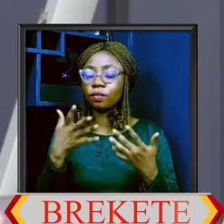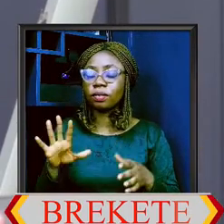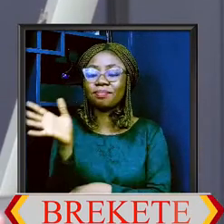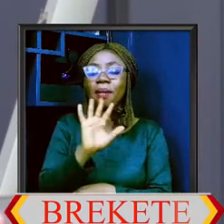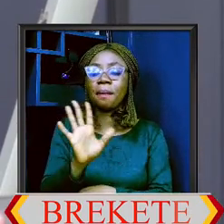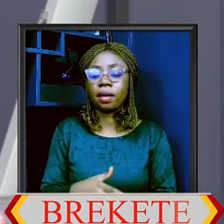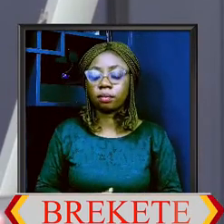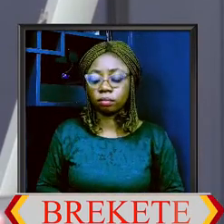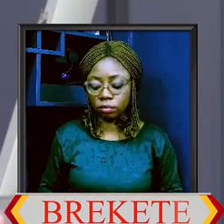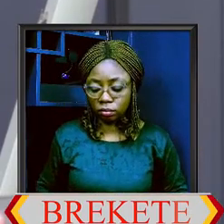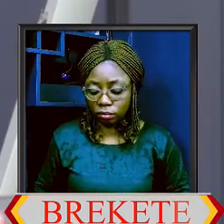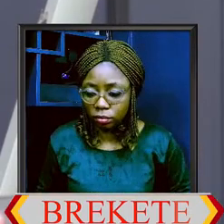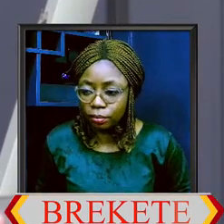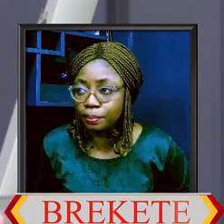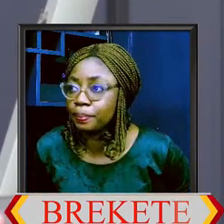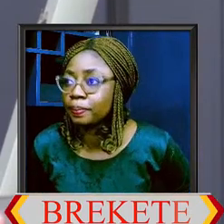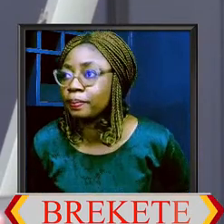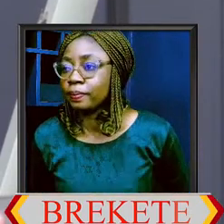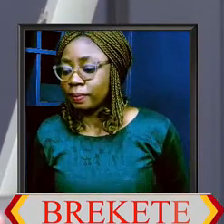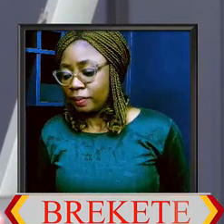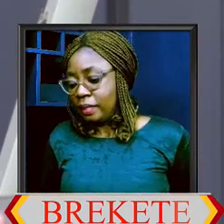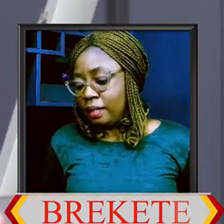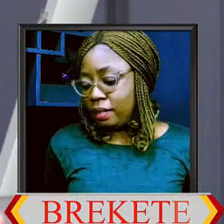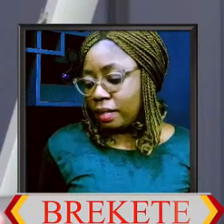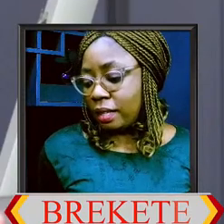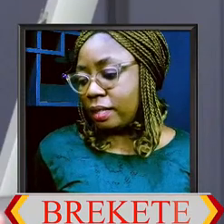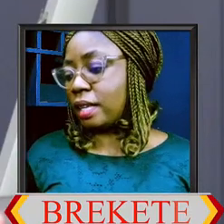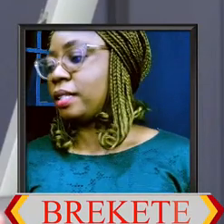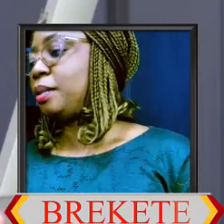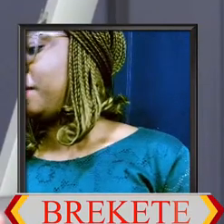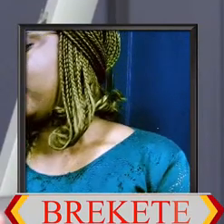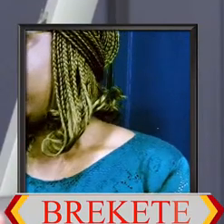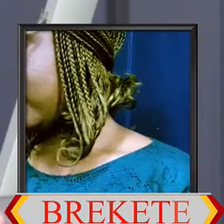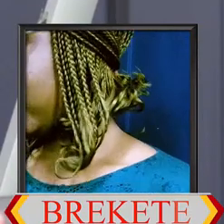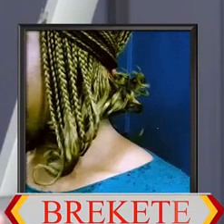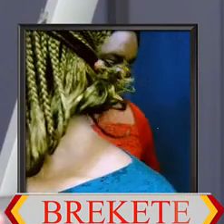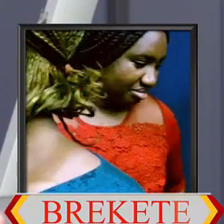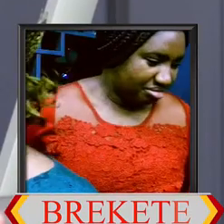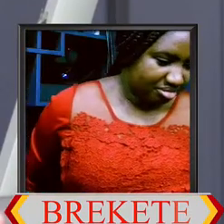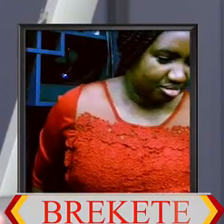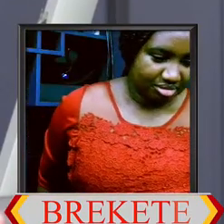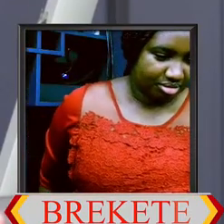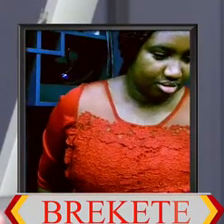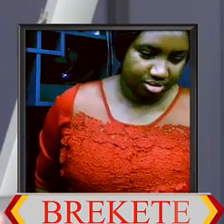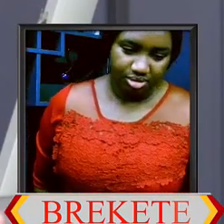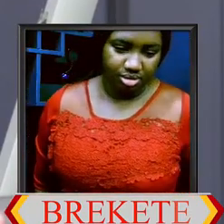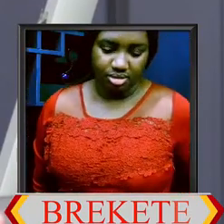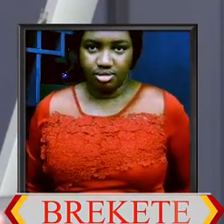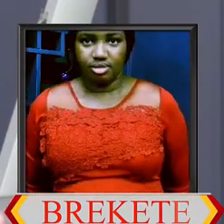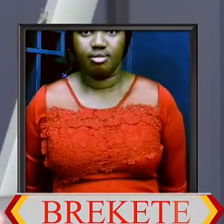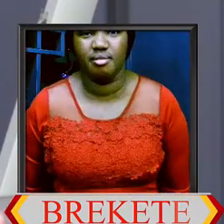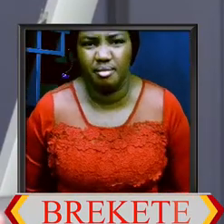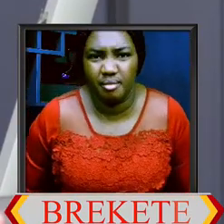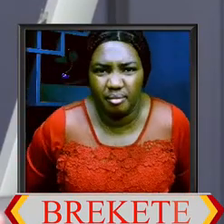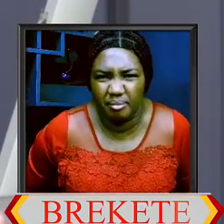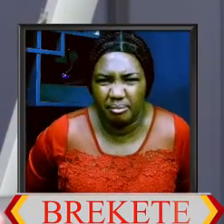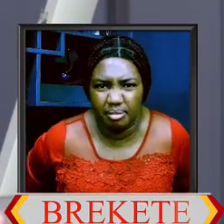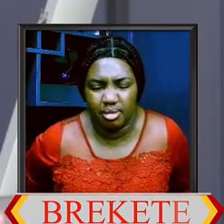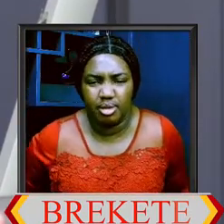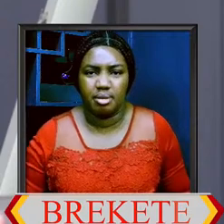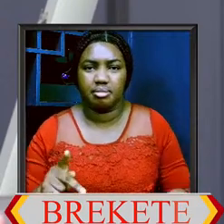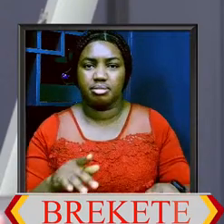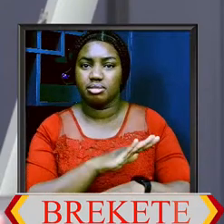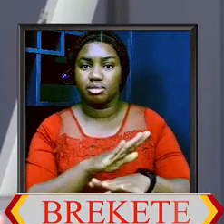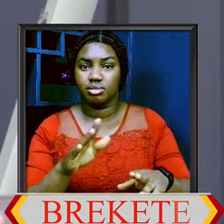bye-bye people they try to use poverty as sentiment against me so person